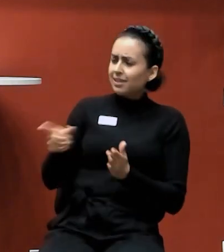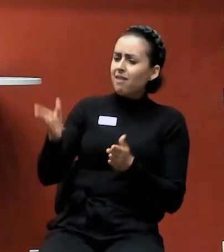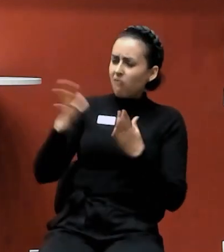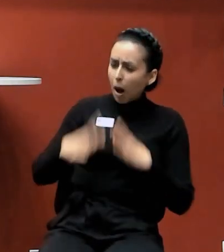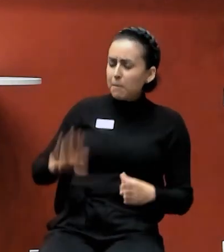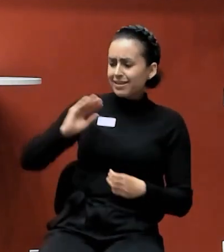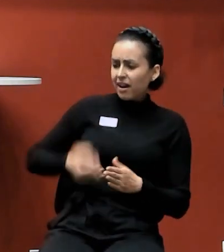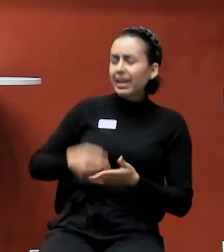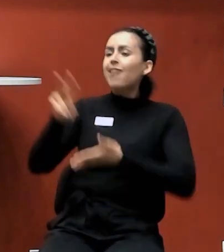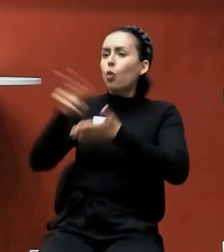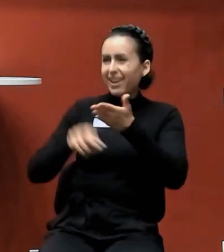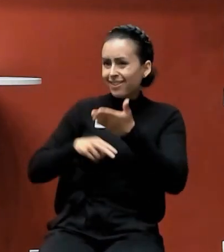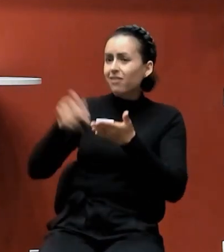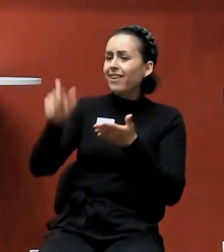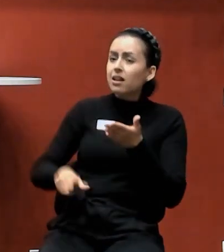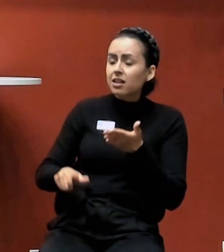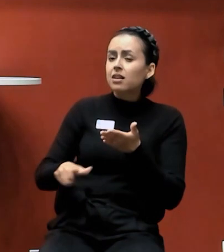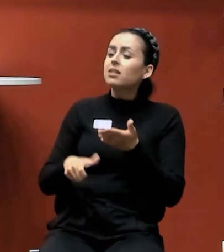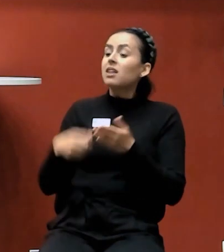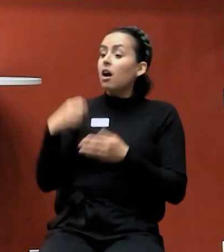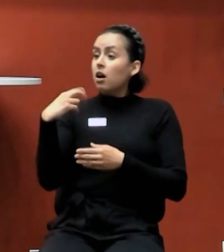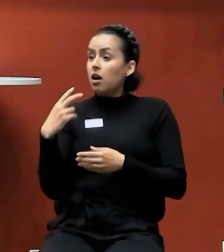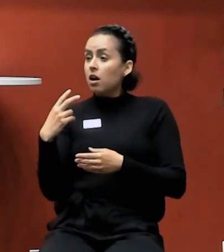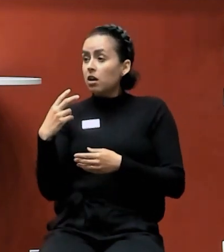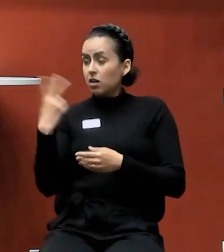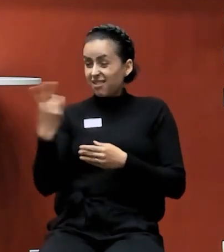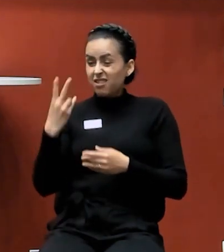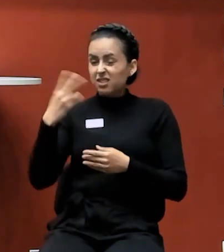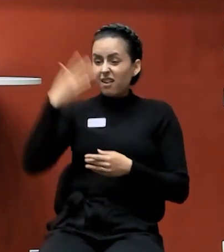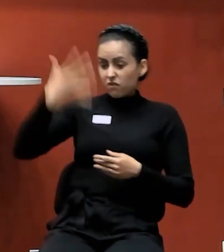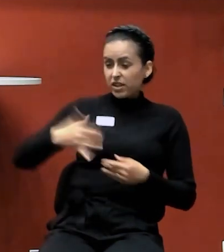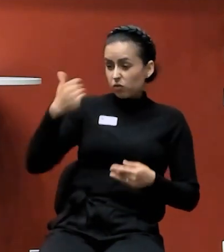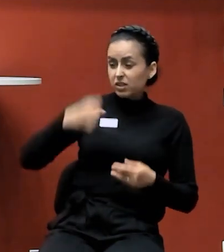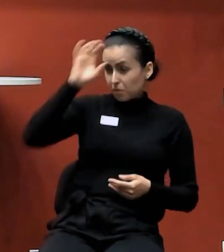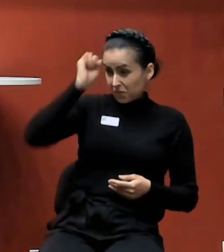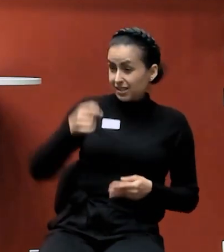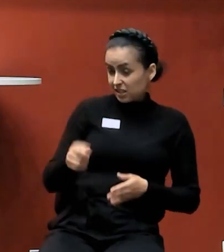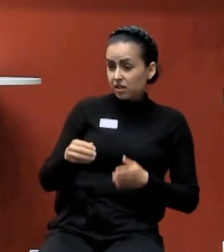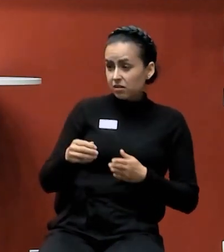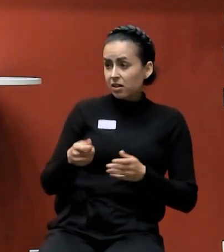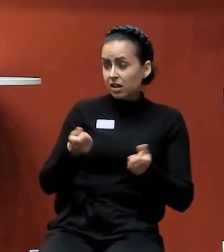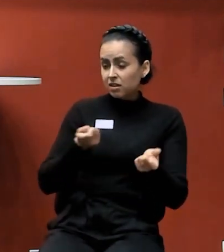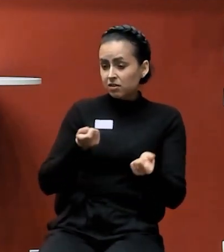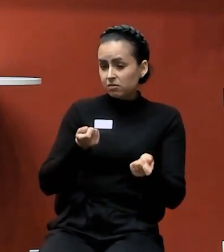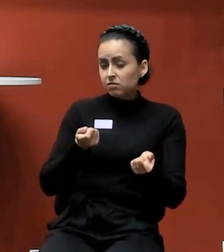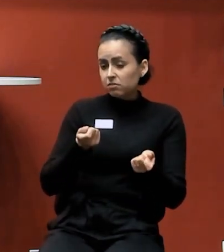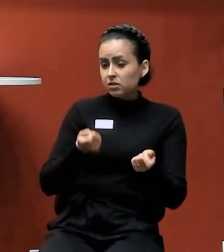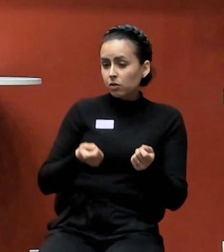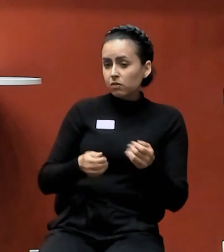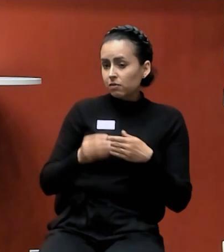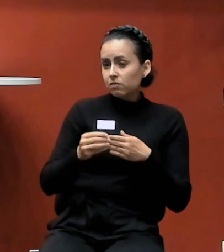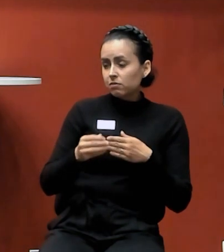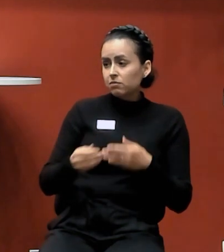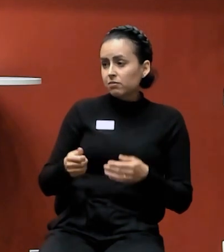women, choreographer, you directed two men in their 50s. One of them is in a power chair.